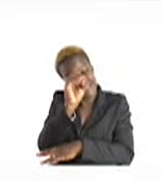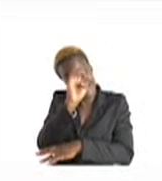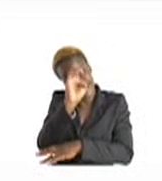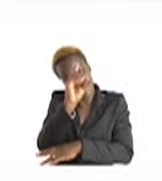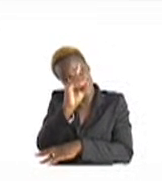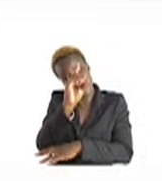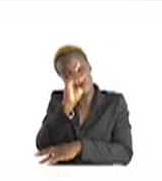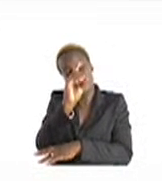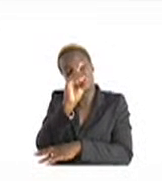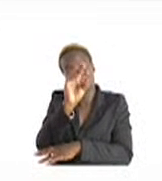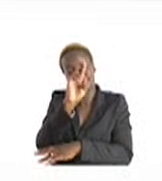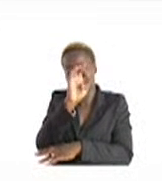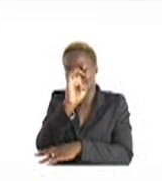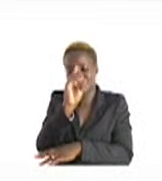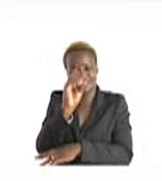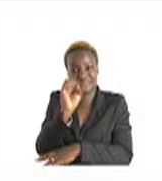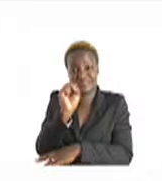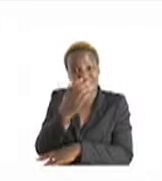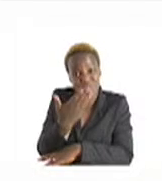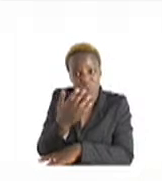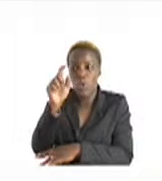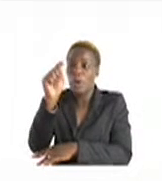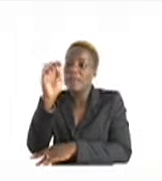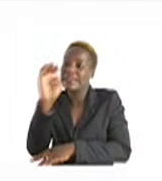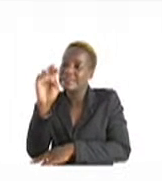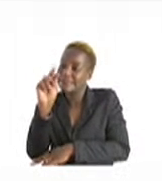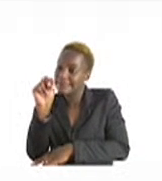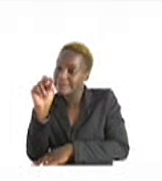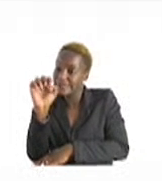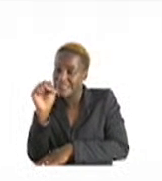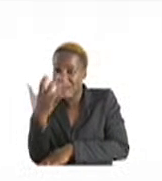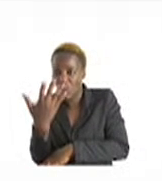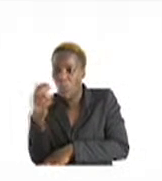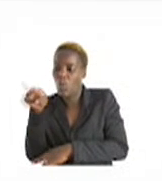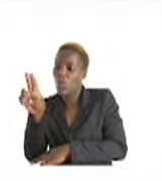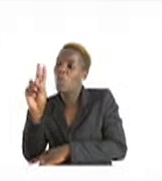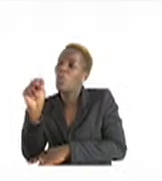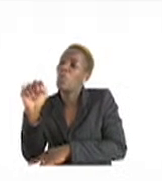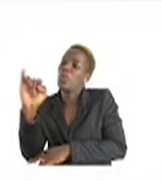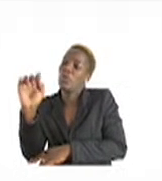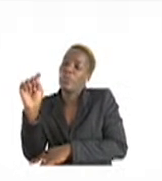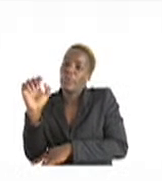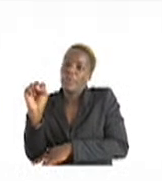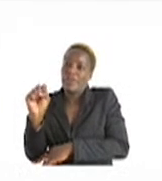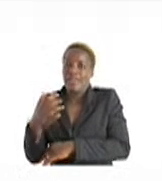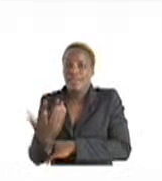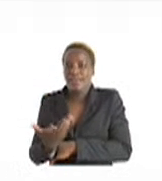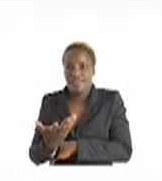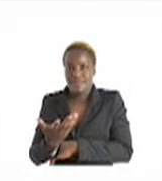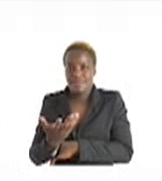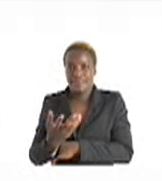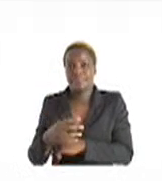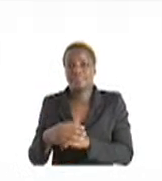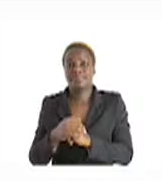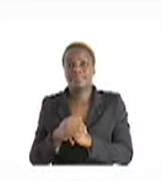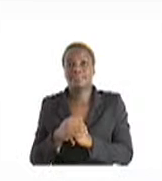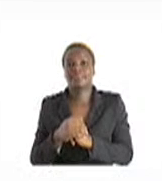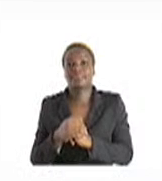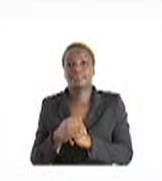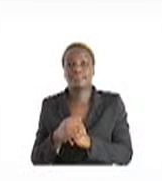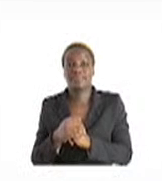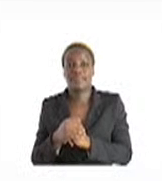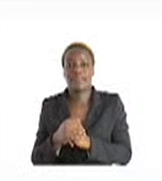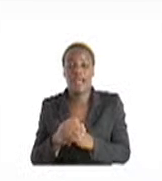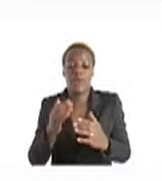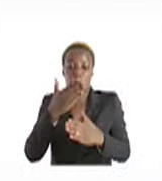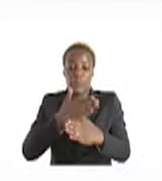it's at the units place, or whether it's at the hundreds place. All right. So, okay, let's quickly look at the activity that